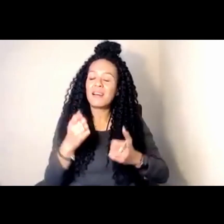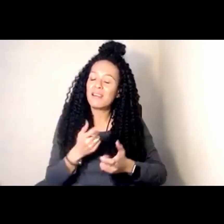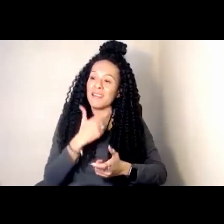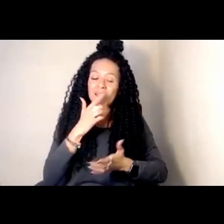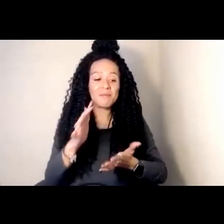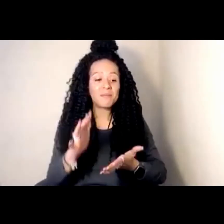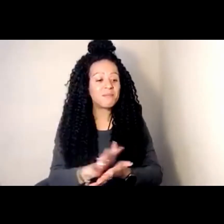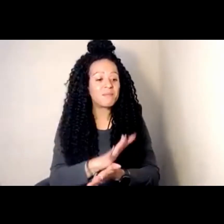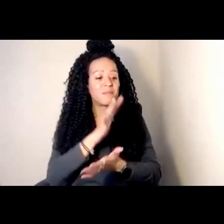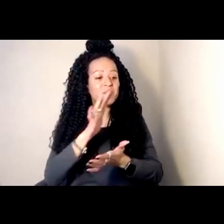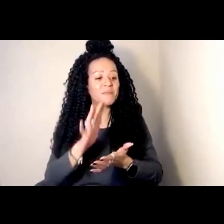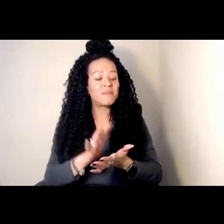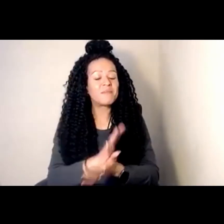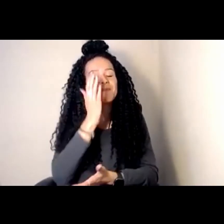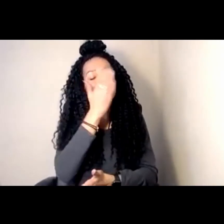cheer and